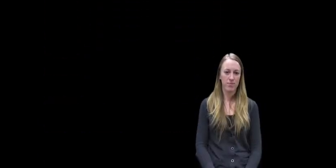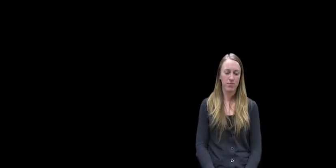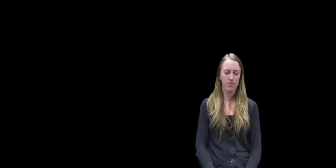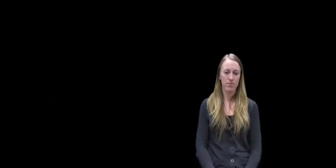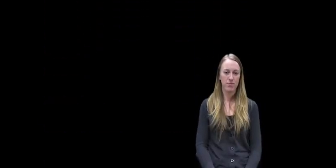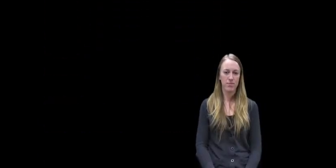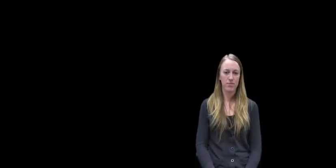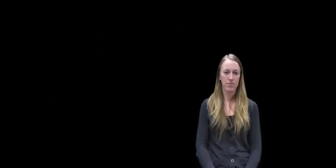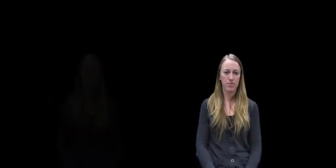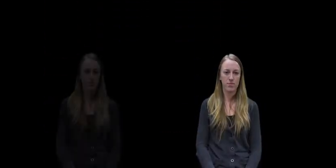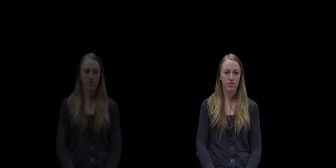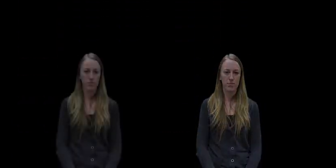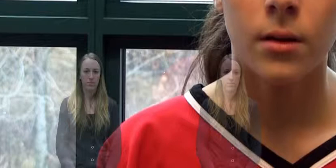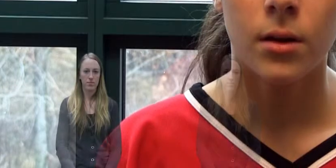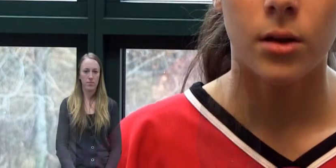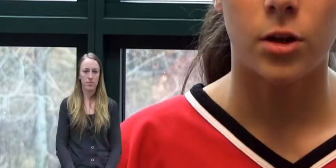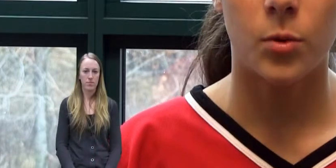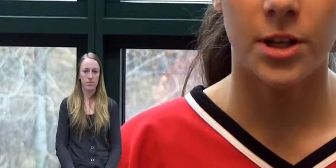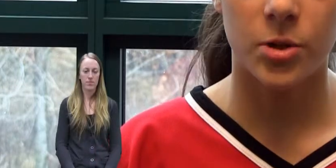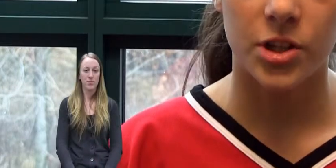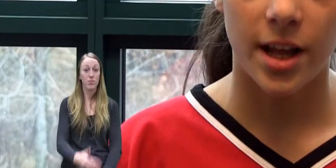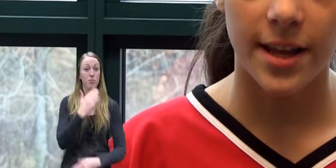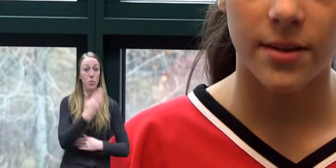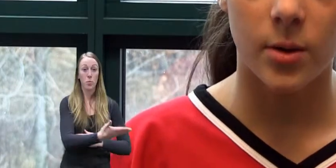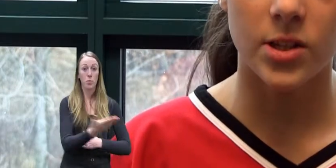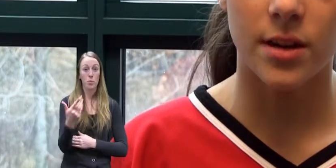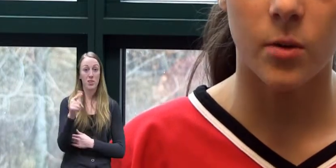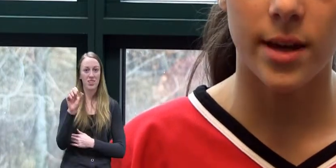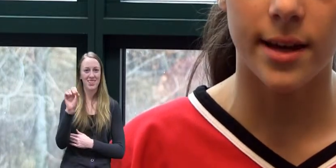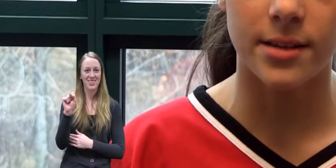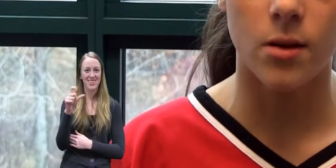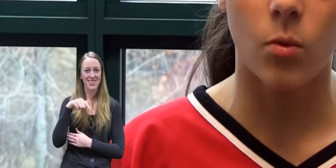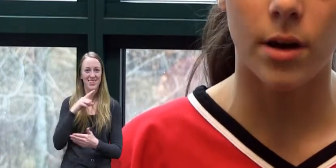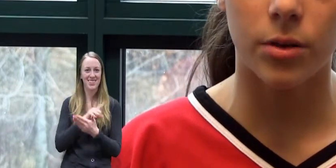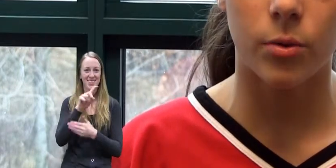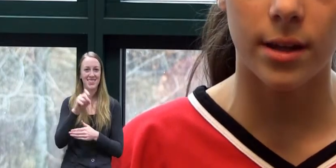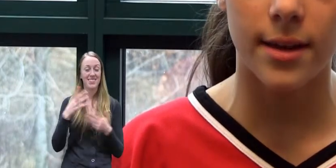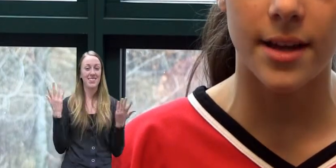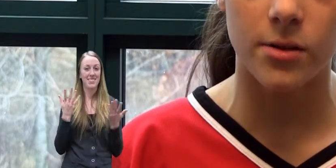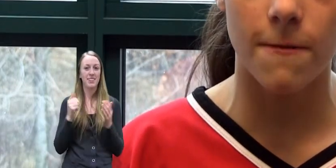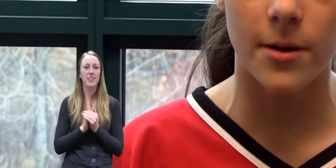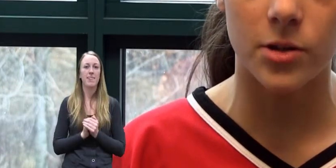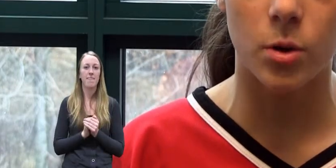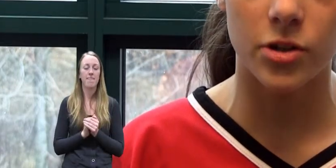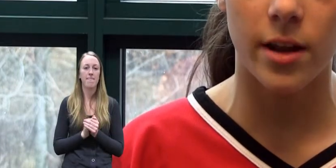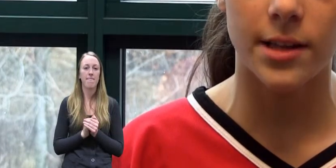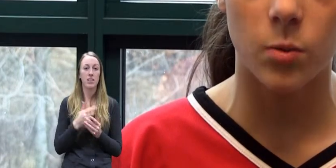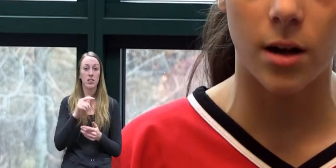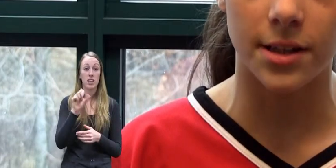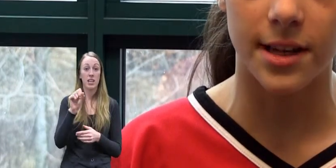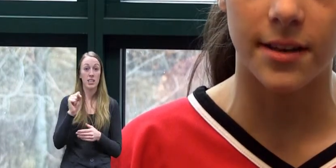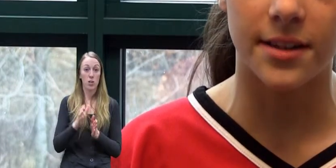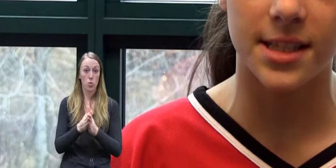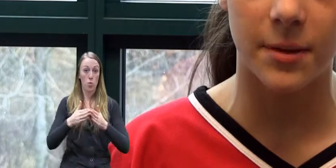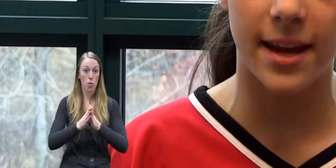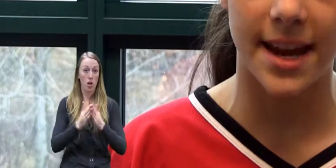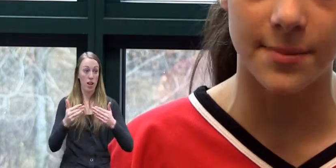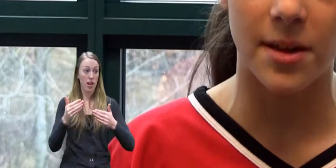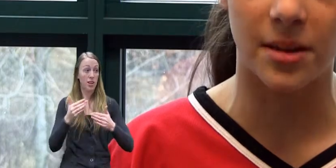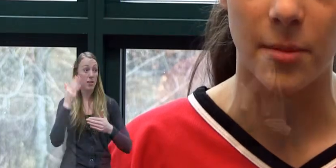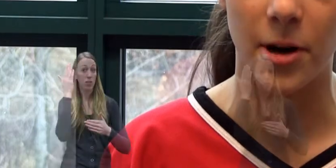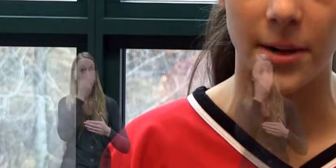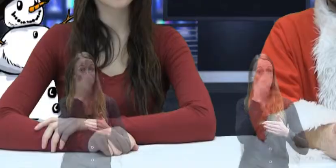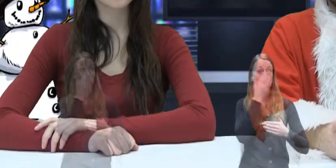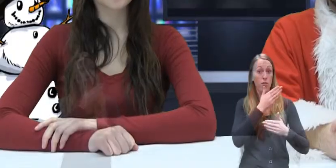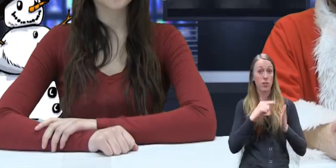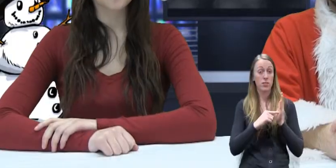bell, jingle bell rock. Good morning, George Eliot. The question of the week is, what 3 things are found in George Eliot's wallet in the display case